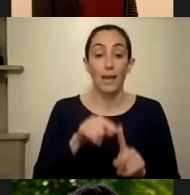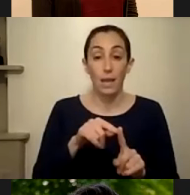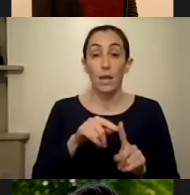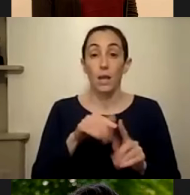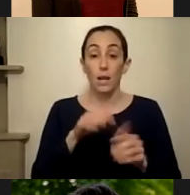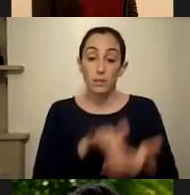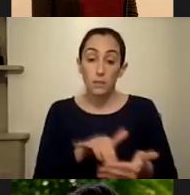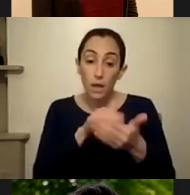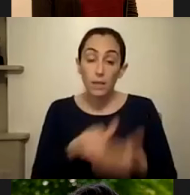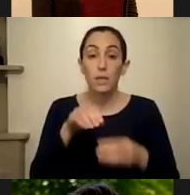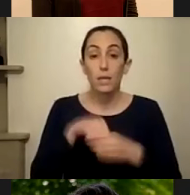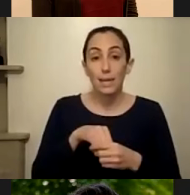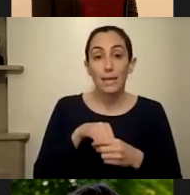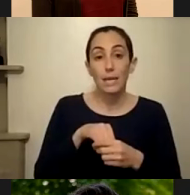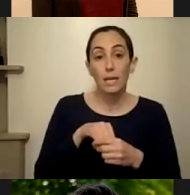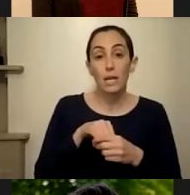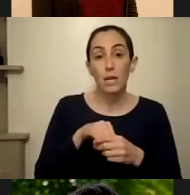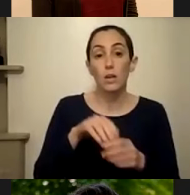mammary retinal mural glial cells,